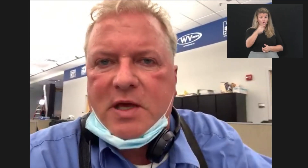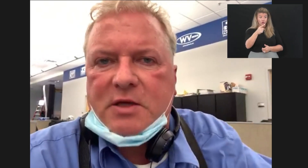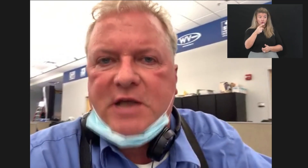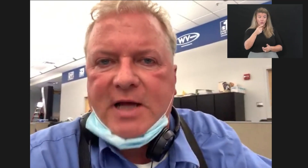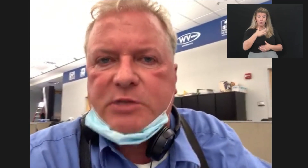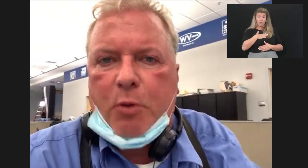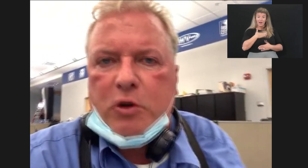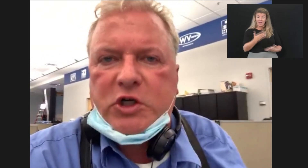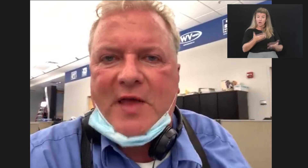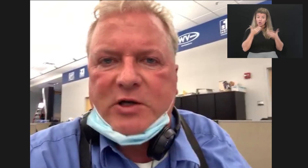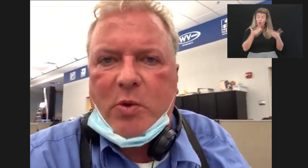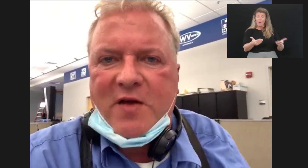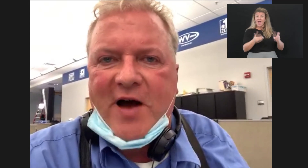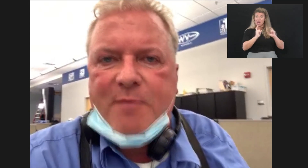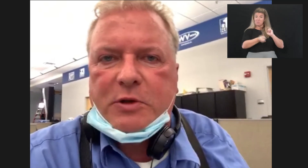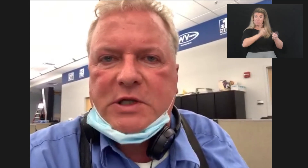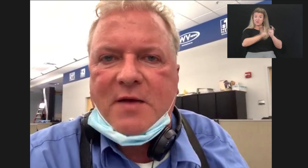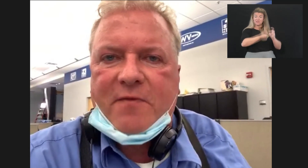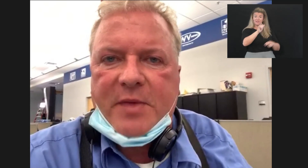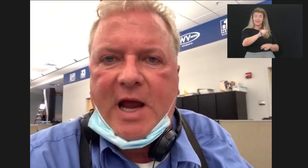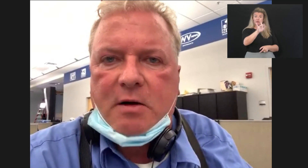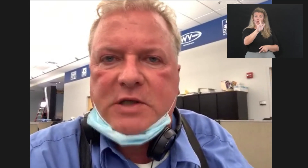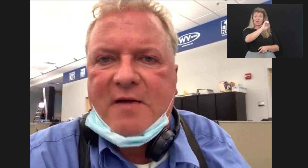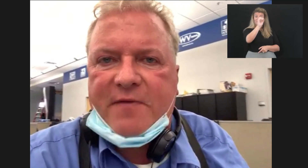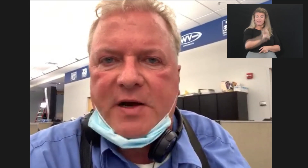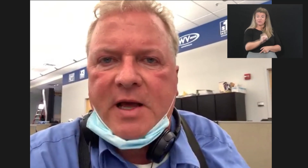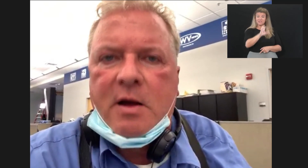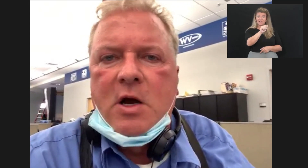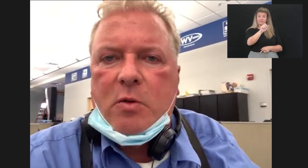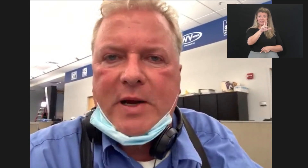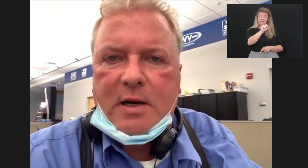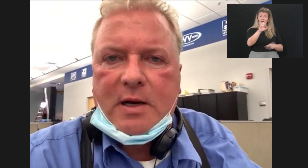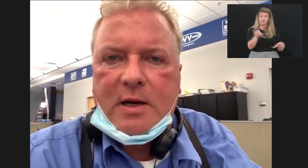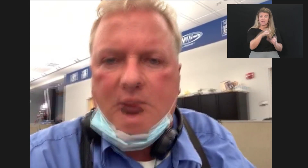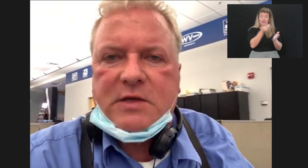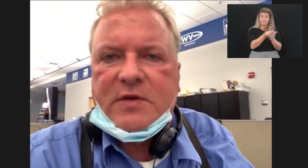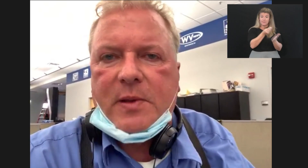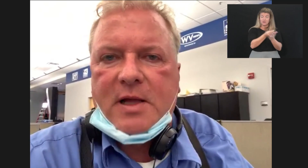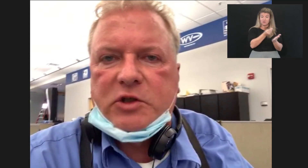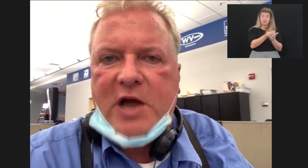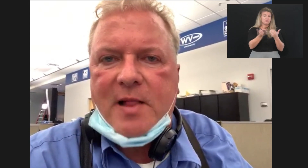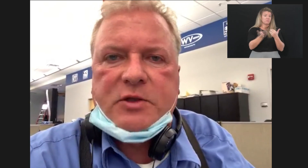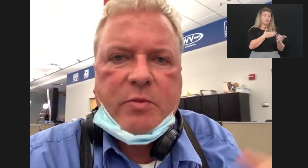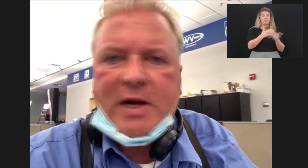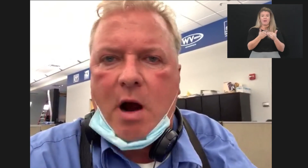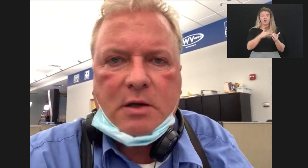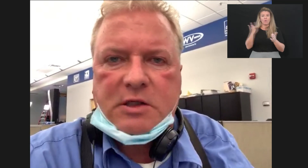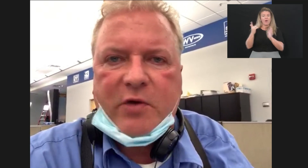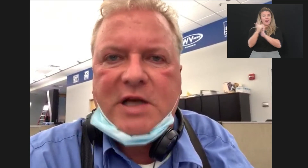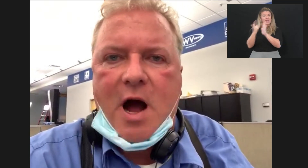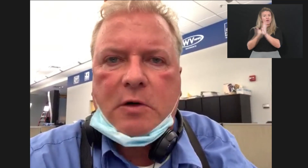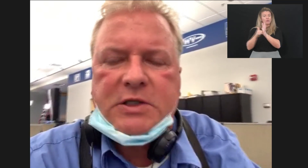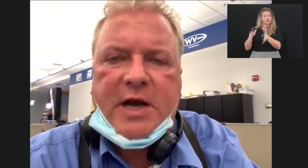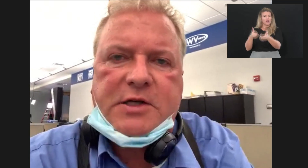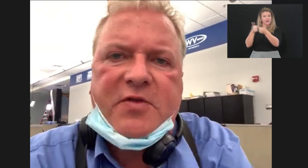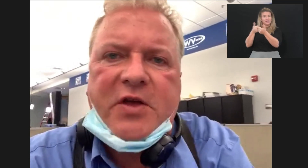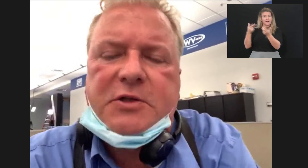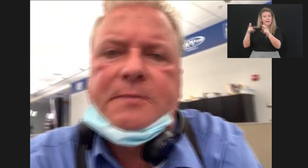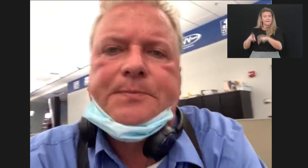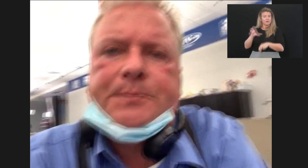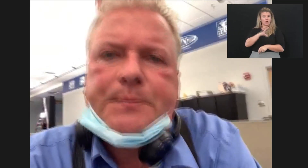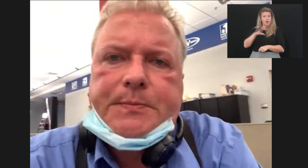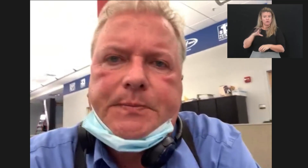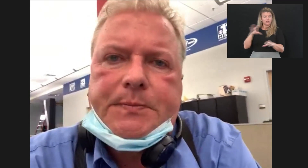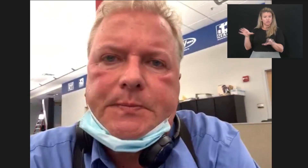distribute the state's portion, that 25% from the CARES Act funding, regardless of the legal challenge, regardless of what Congress does on